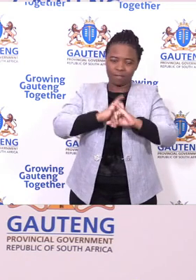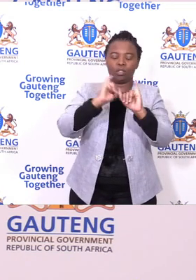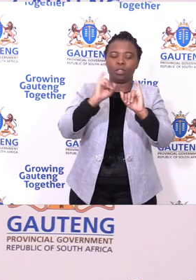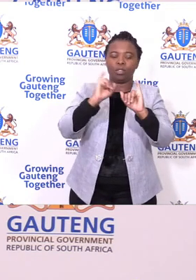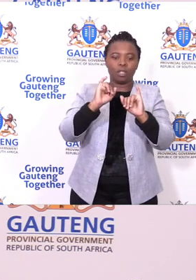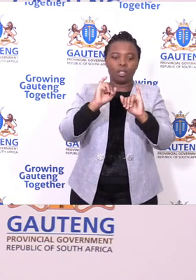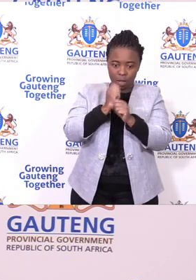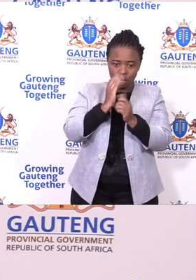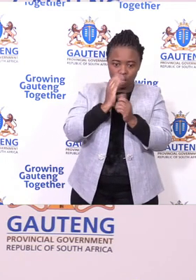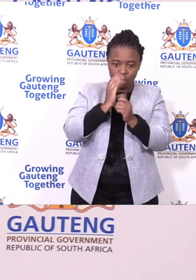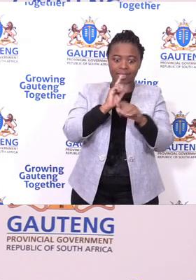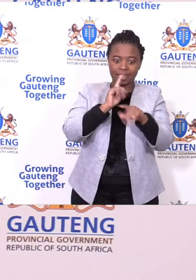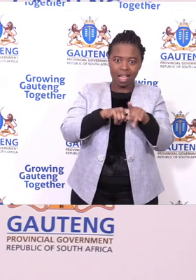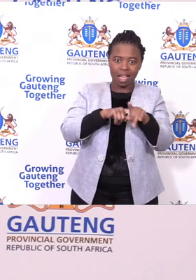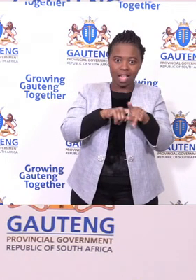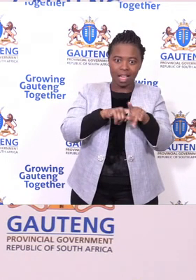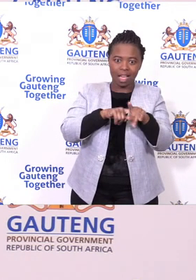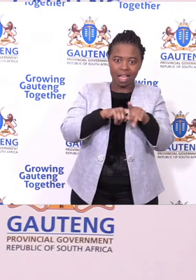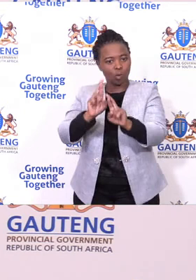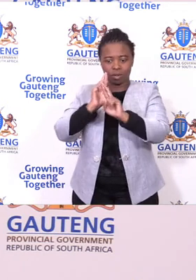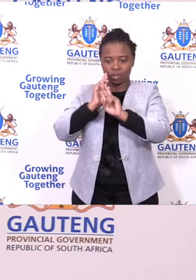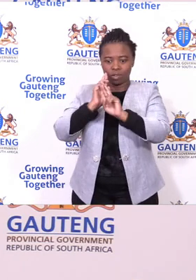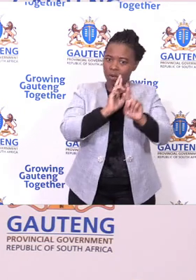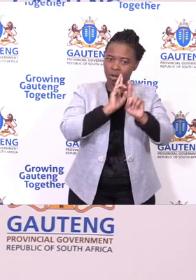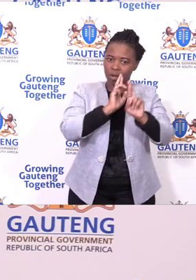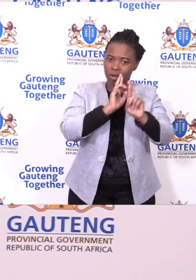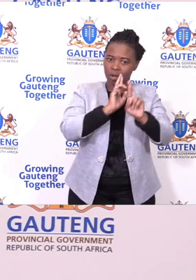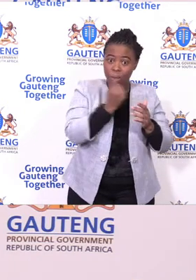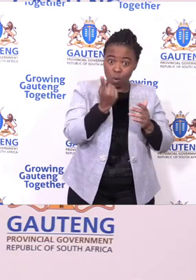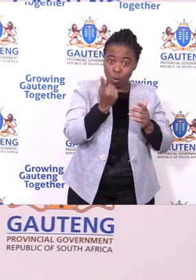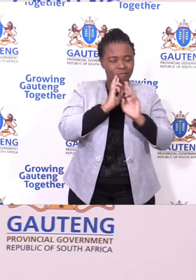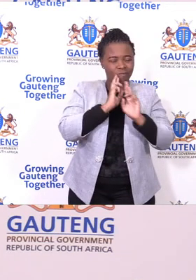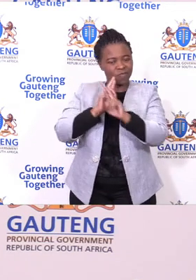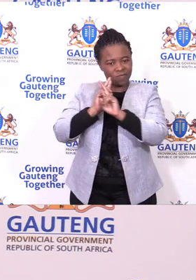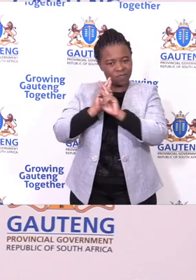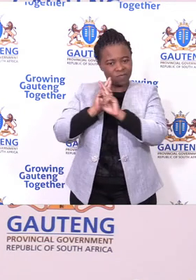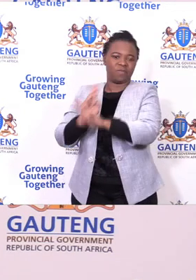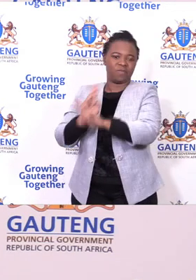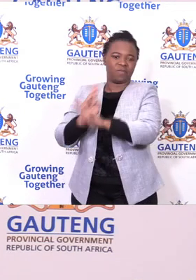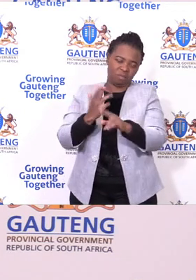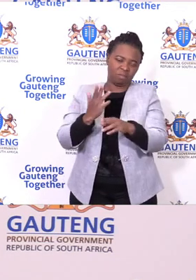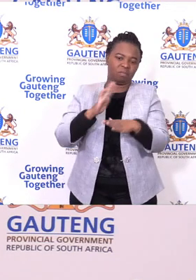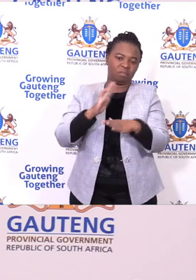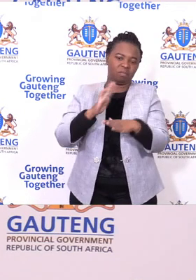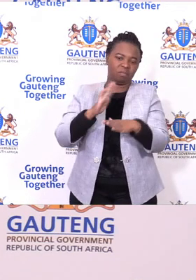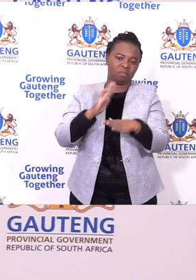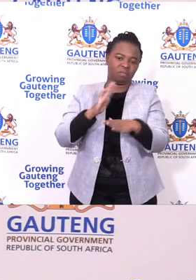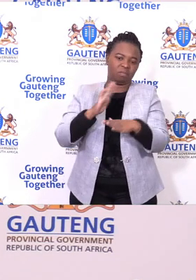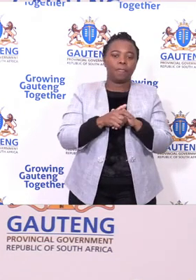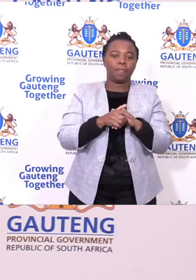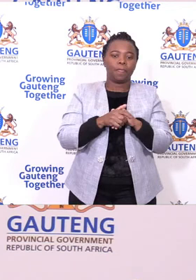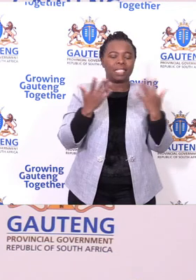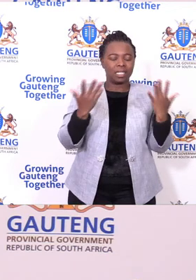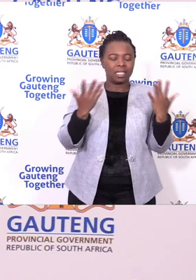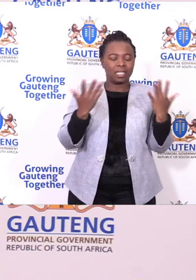respond on real time and lifetime in terms of what is happening in terms of pressure. The issue of the death,